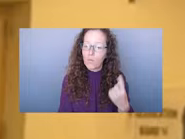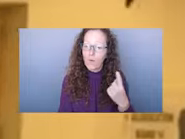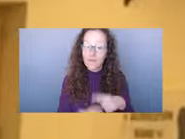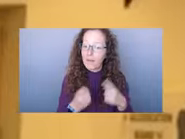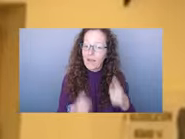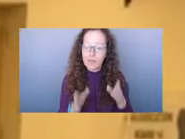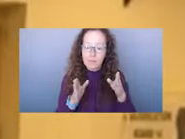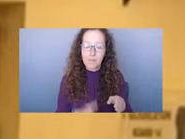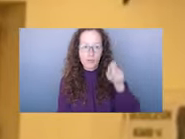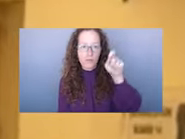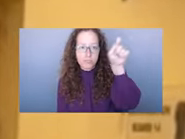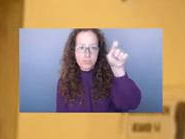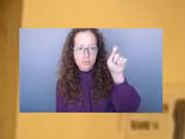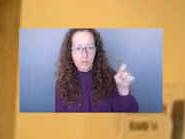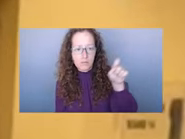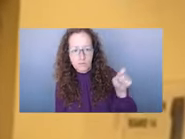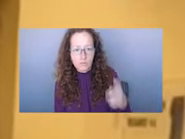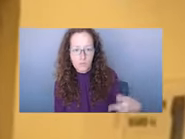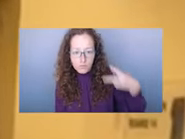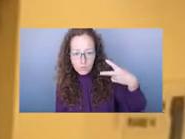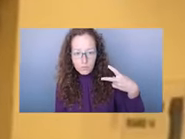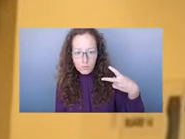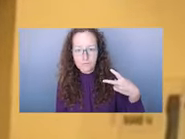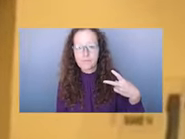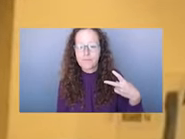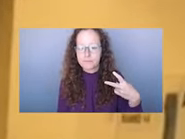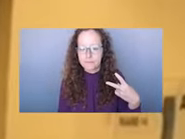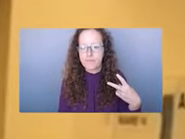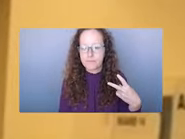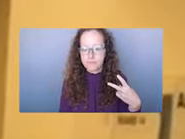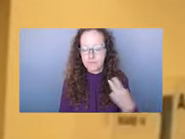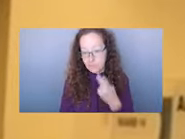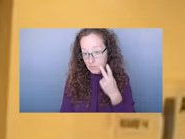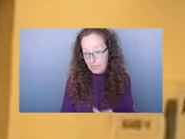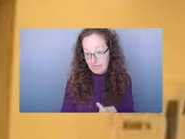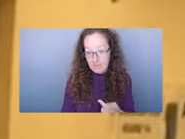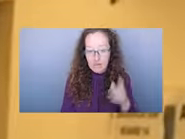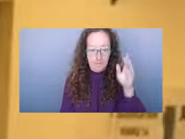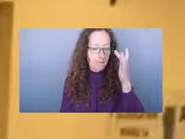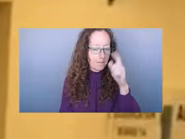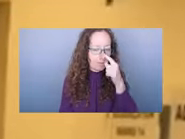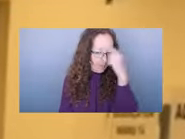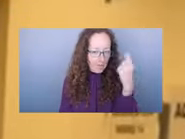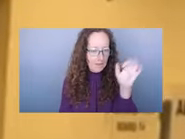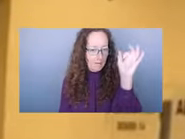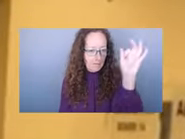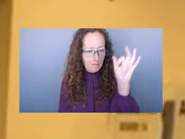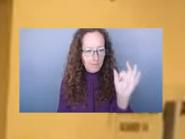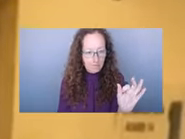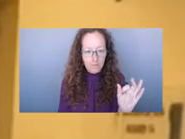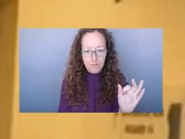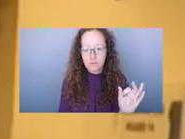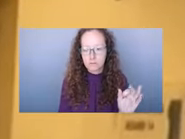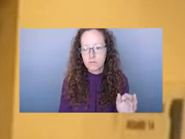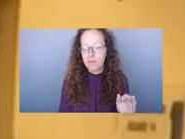there, those two check marks. If we remove that green overlay, you can see the two ovals being filled in. So that would be